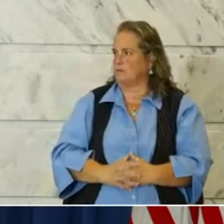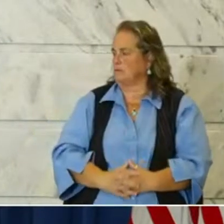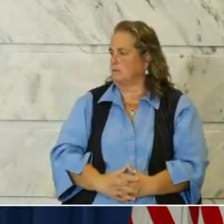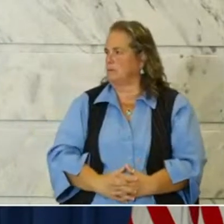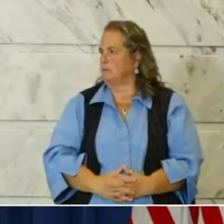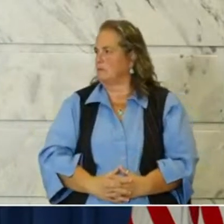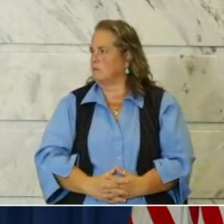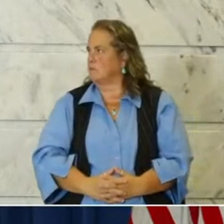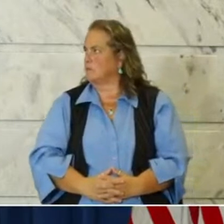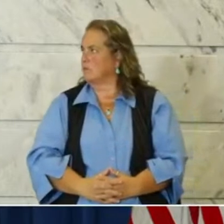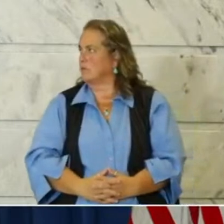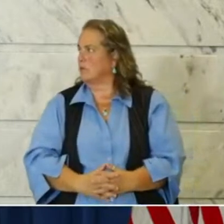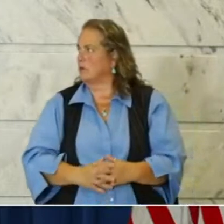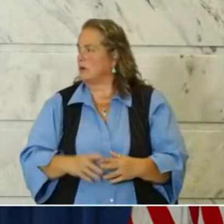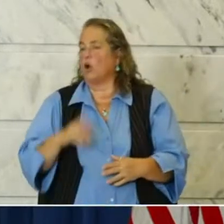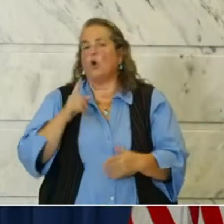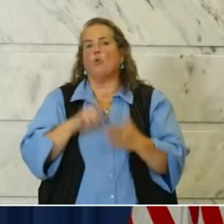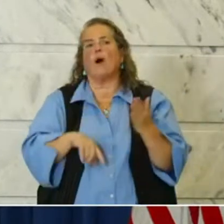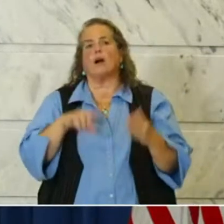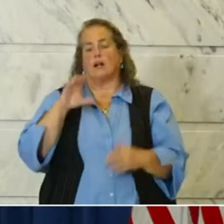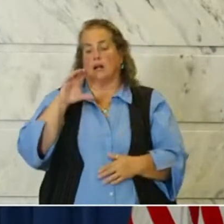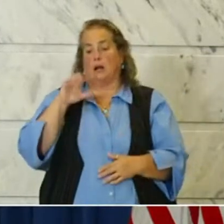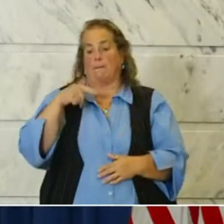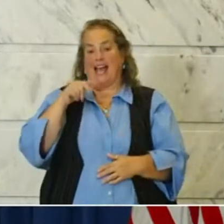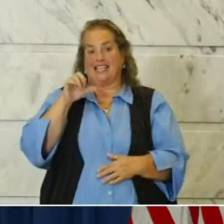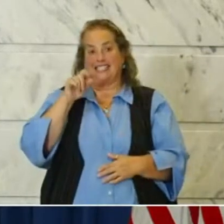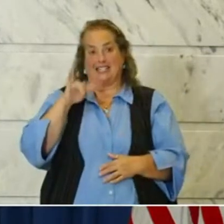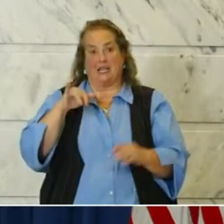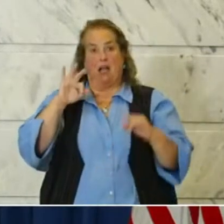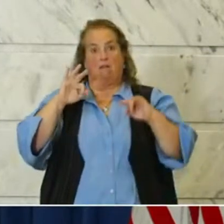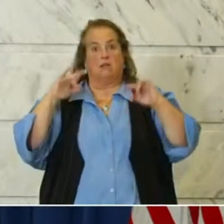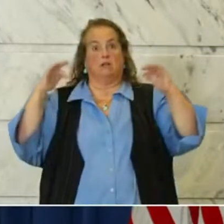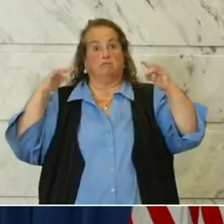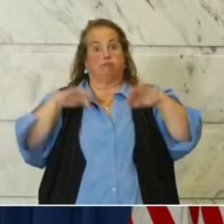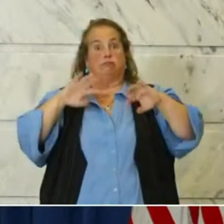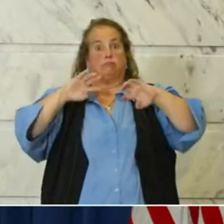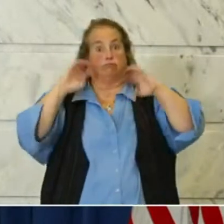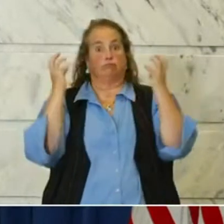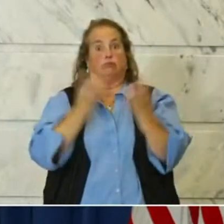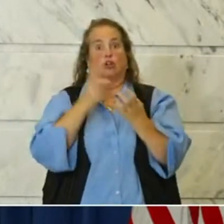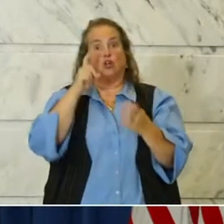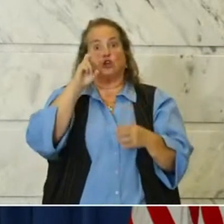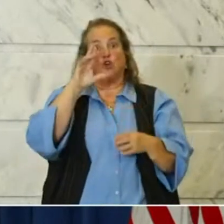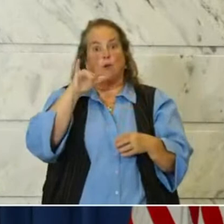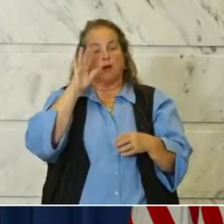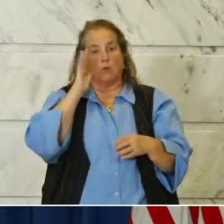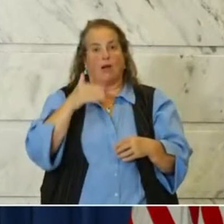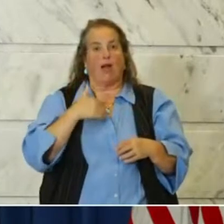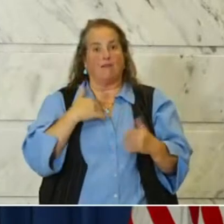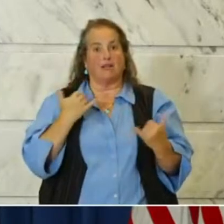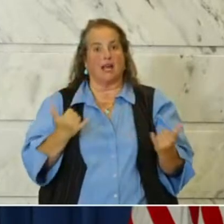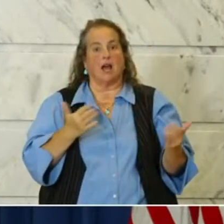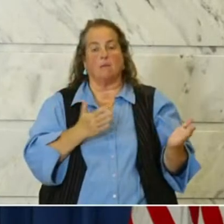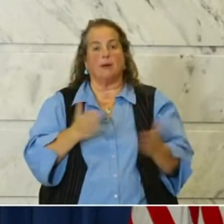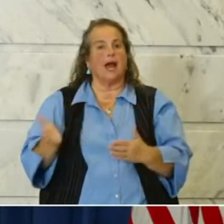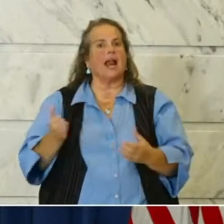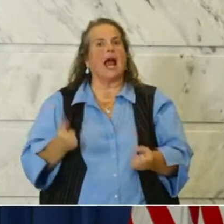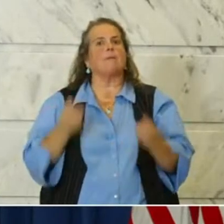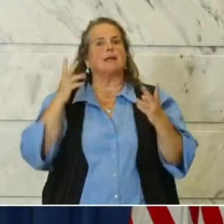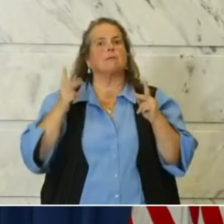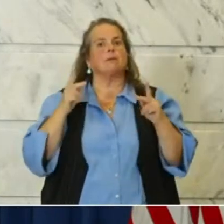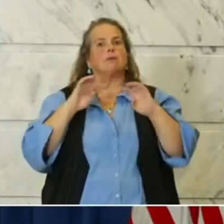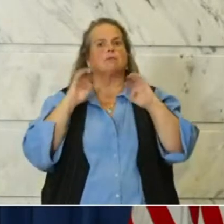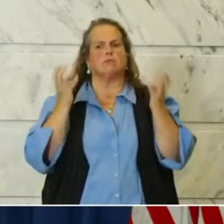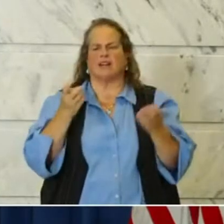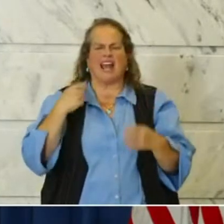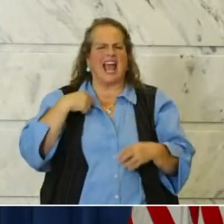I'd need to look at the Derby plan. It was a very specific plan. We can get you a copy of it. It's an open record. I believe their